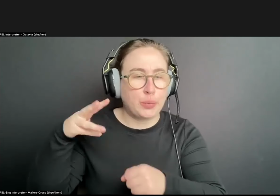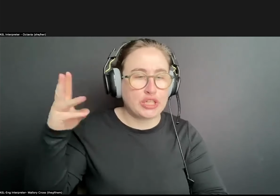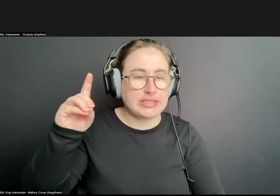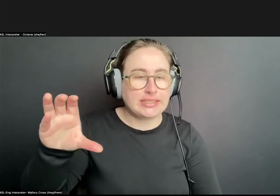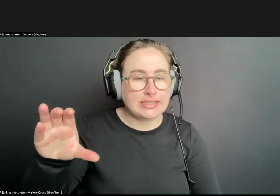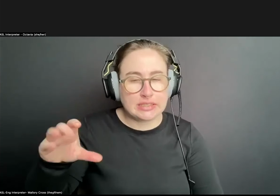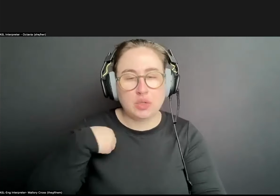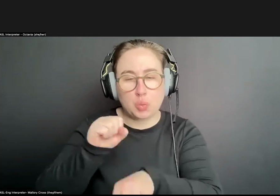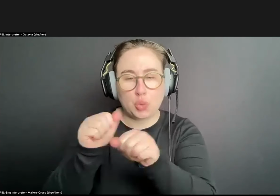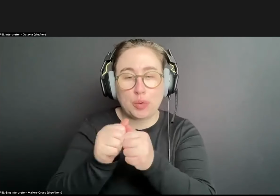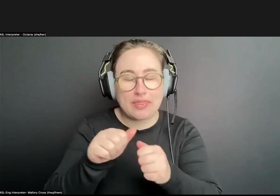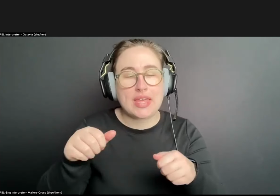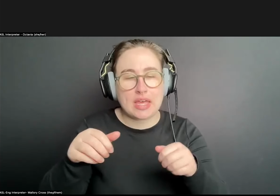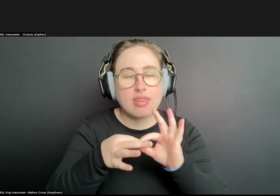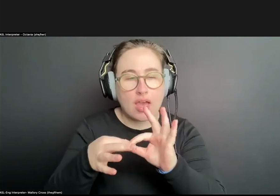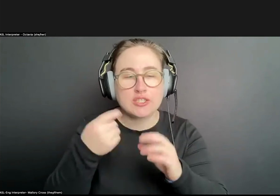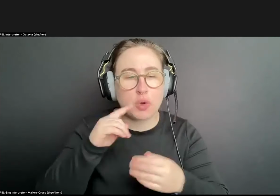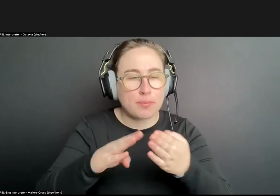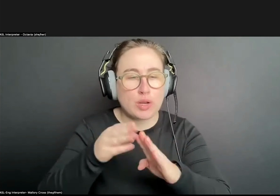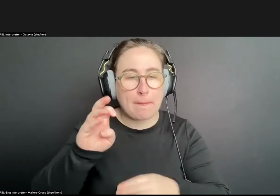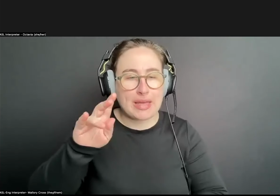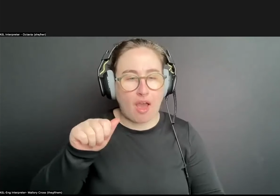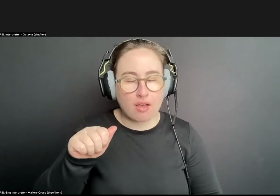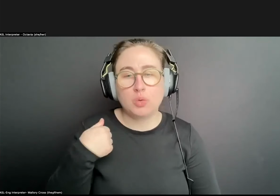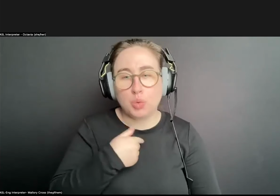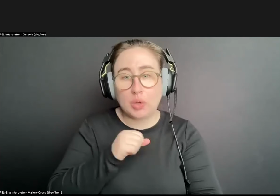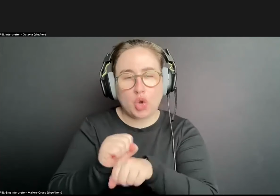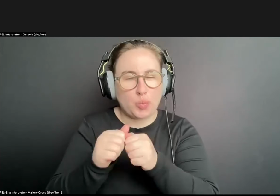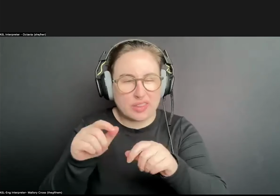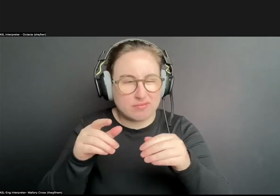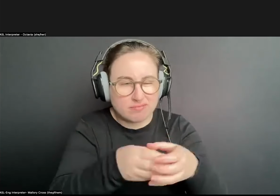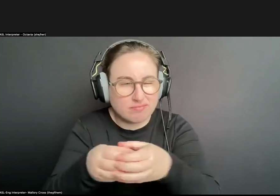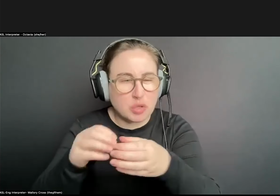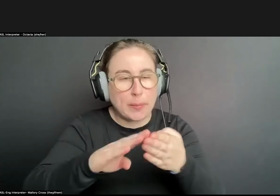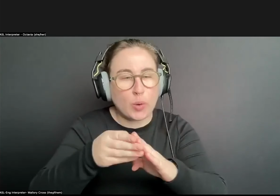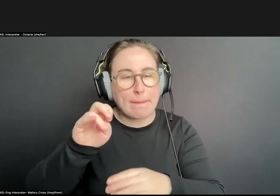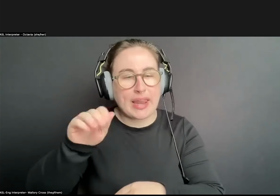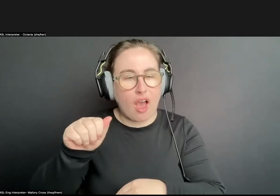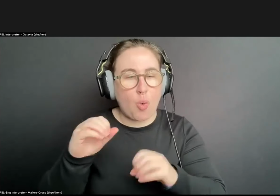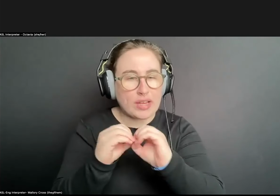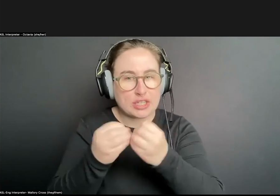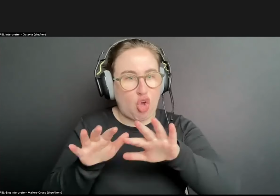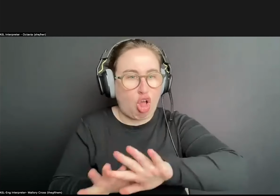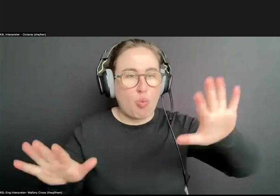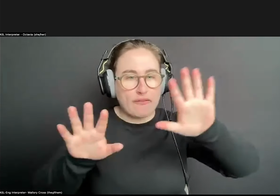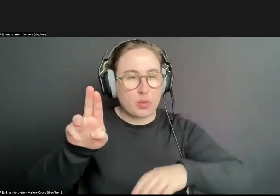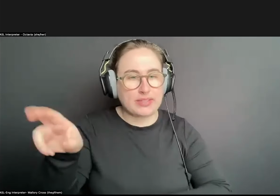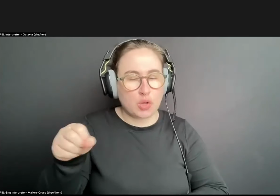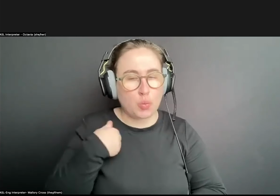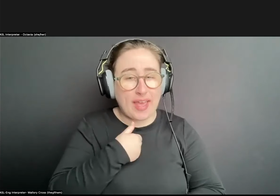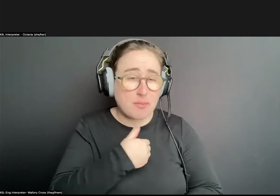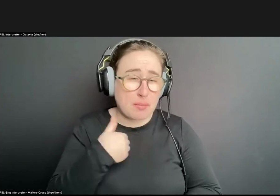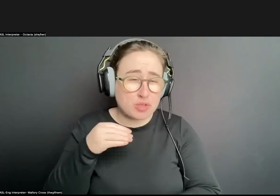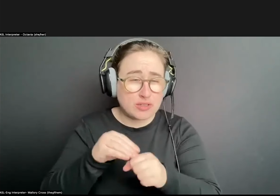with the Alliance for Community Media. We work with community media organizations throughout the United States. We have members in 42